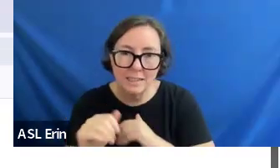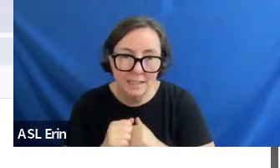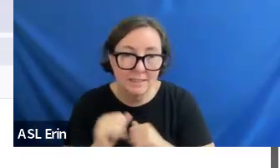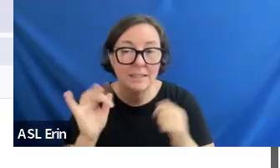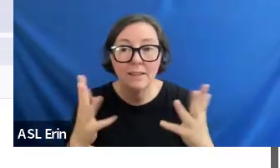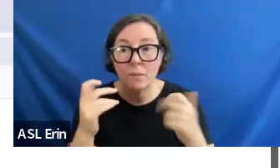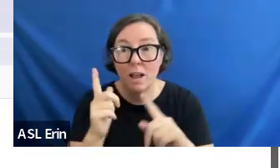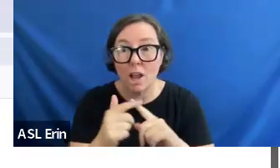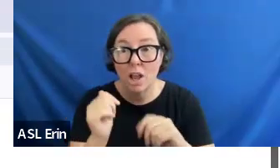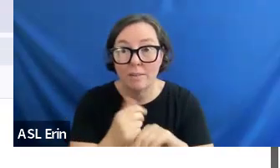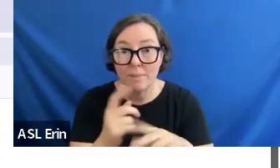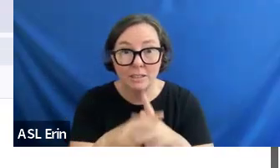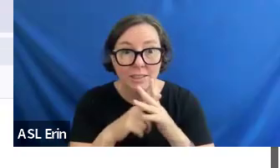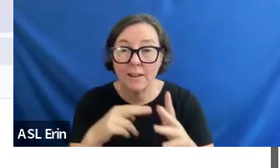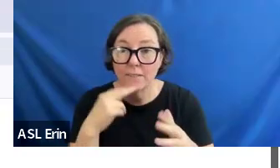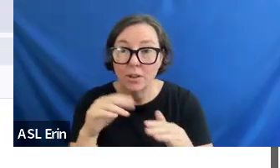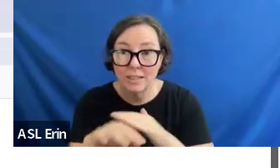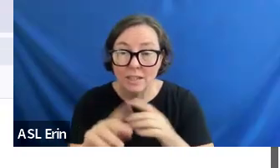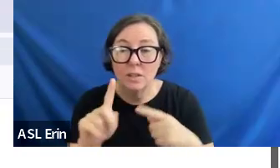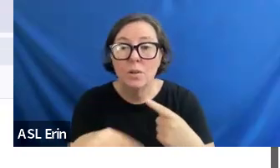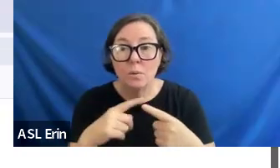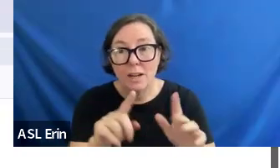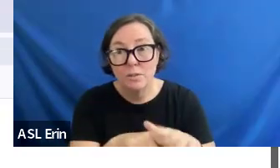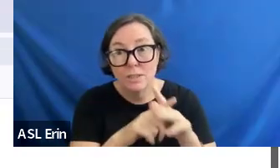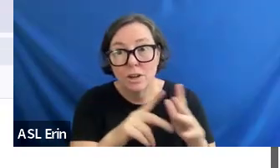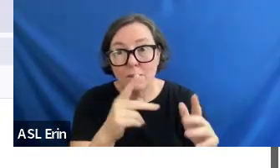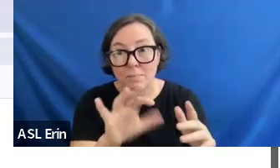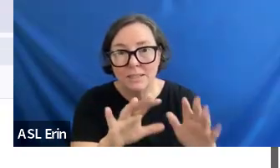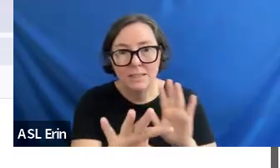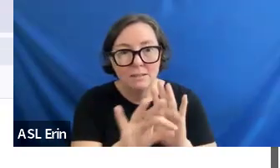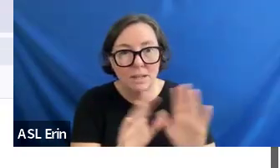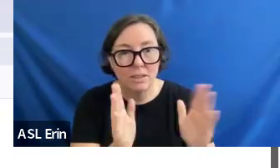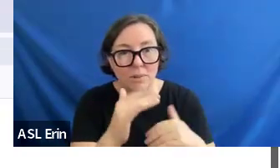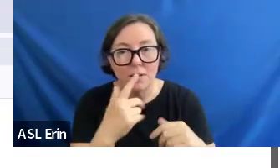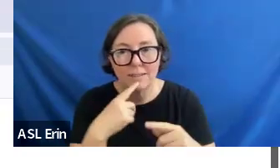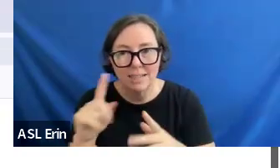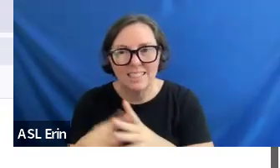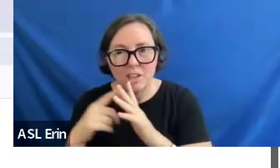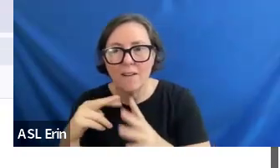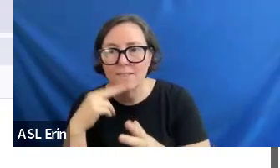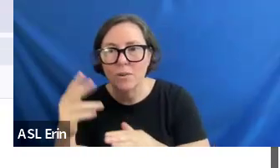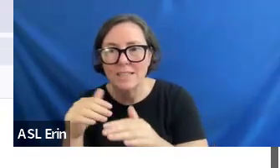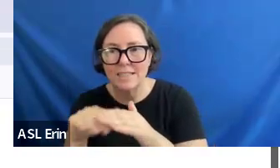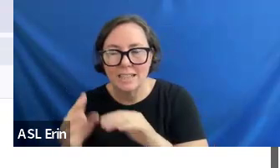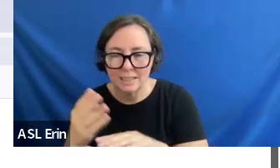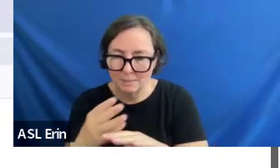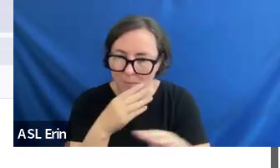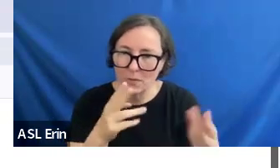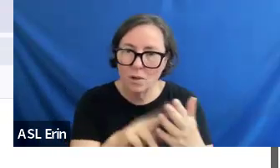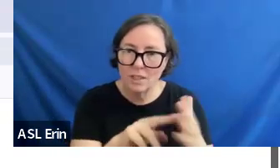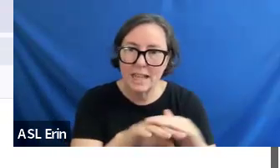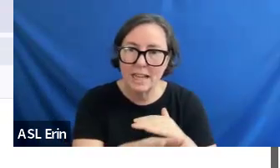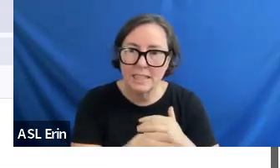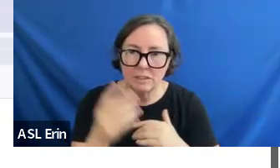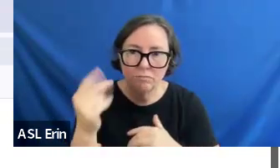launch voice access, when you start your PC, select the box for Start voice access before you sign into your PC